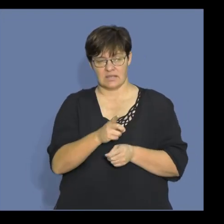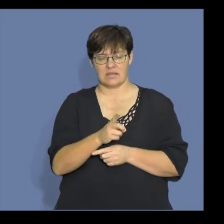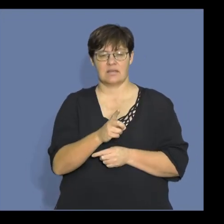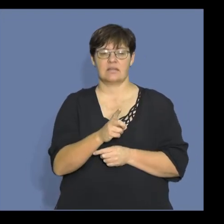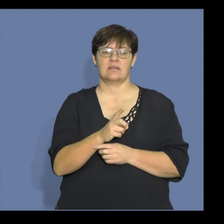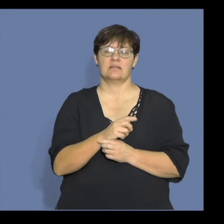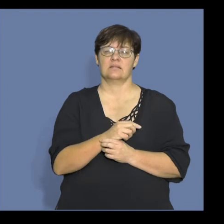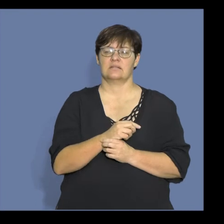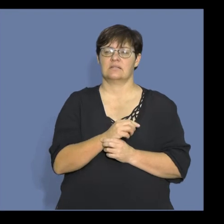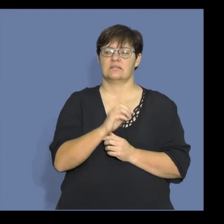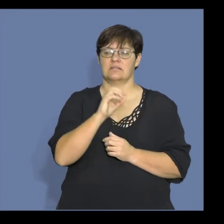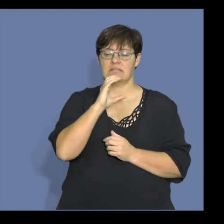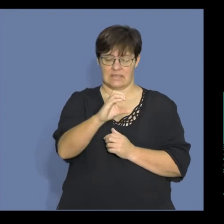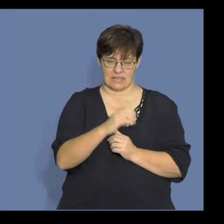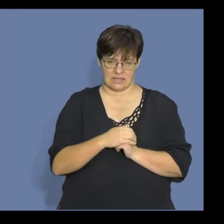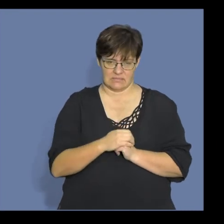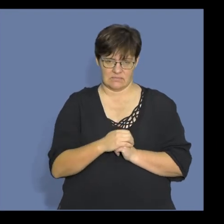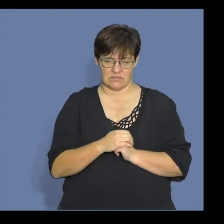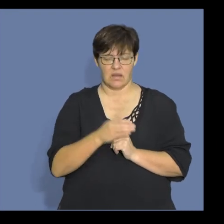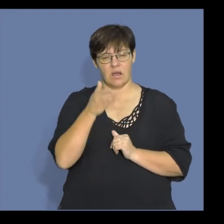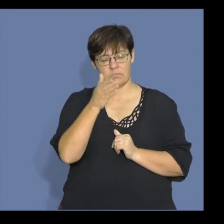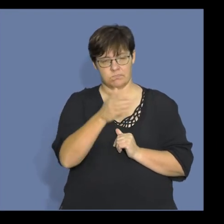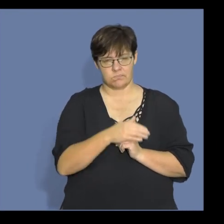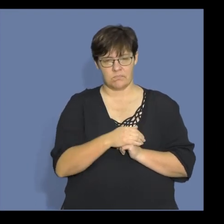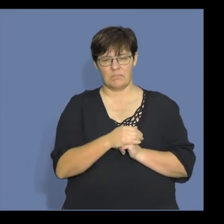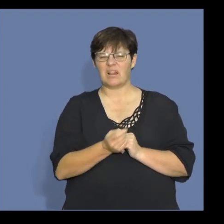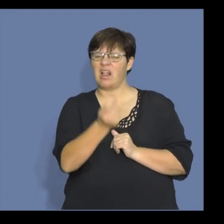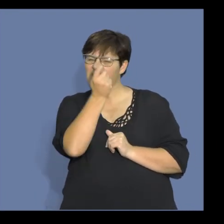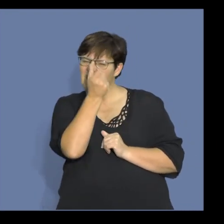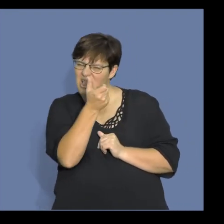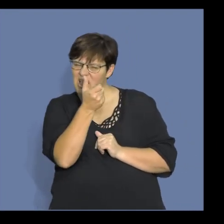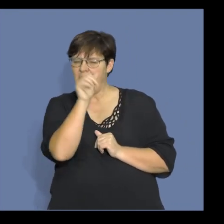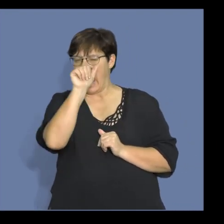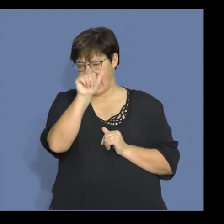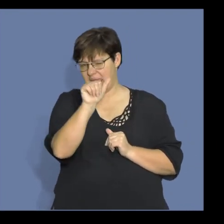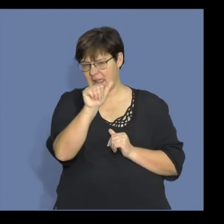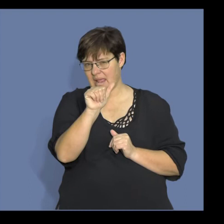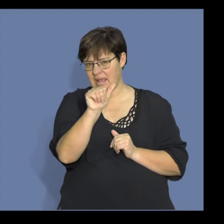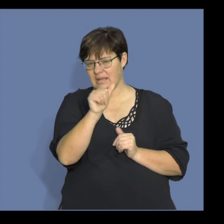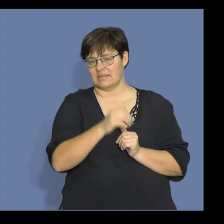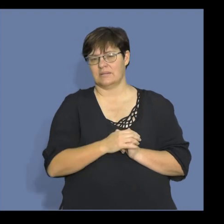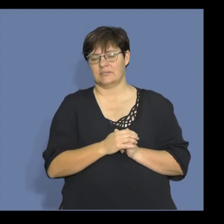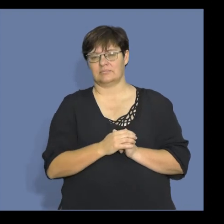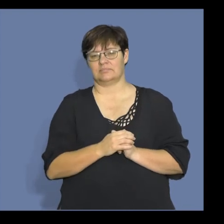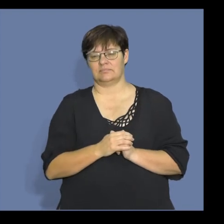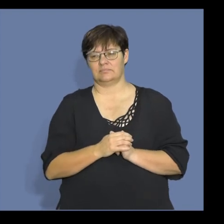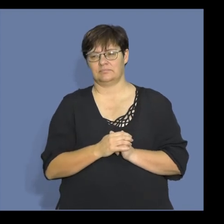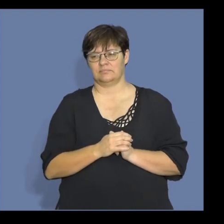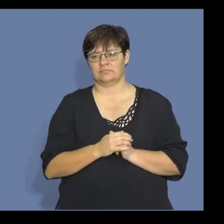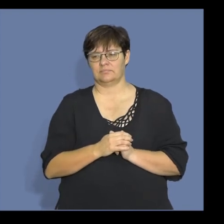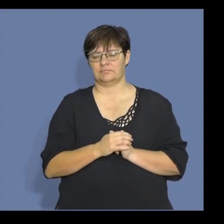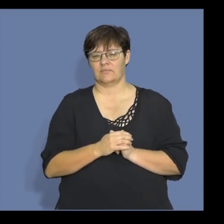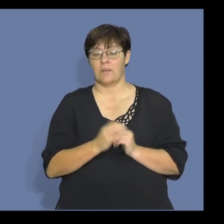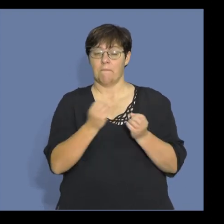answer there would be species C that is existing, with probably species A inhabiting just a bit of